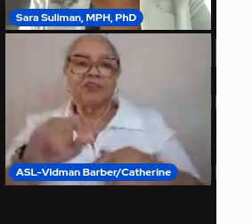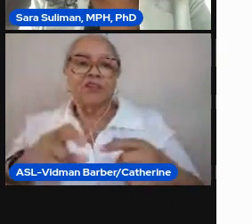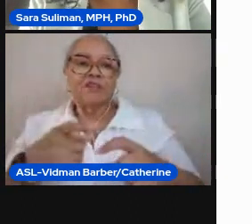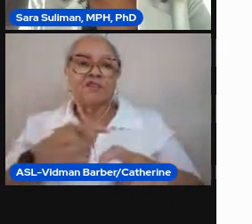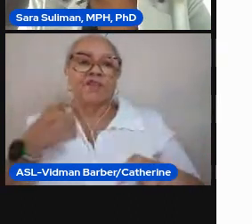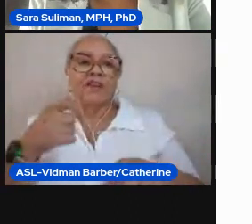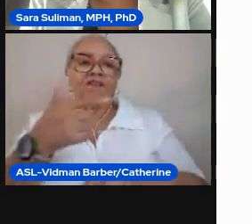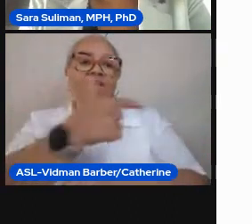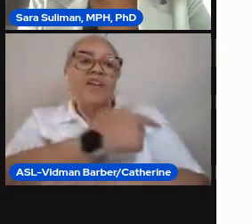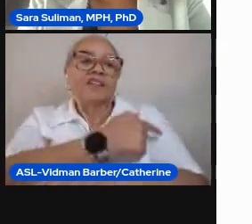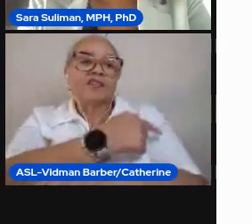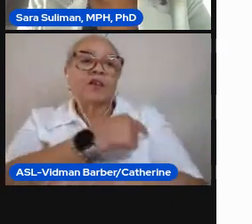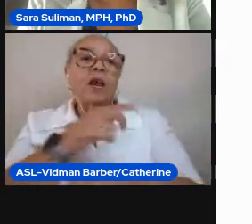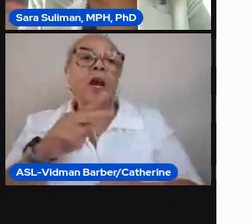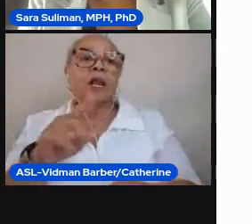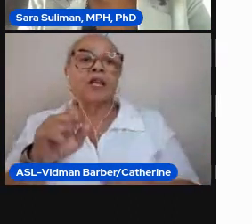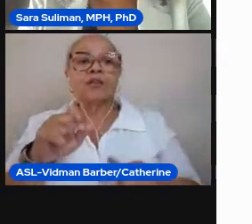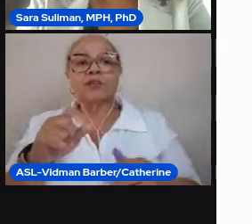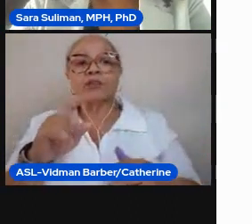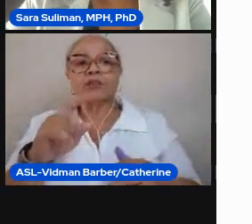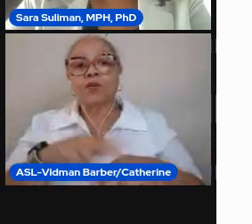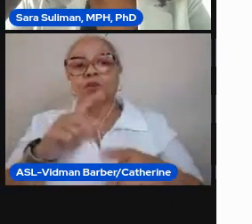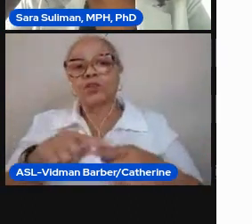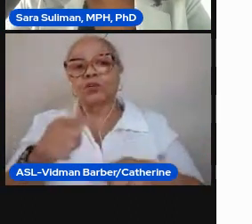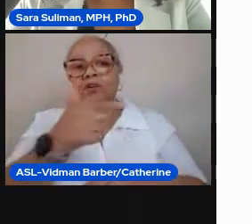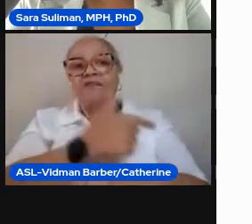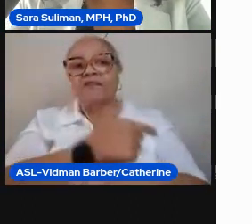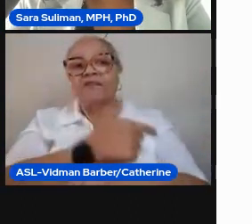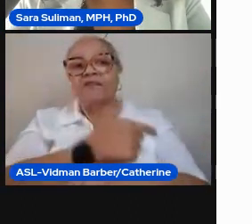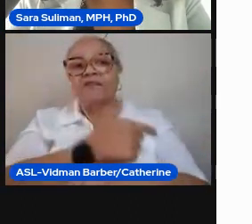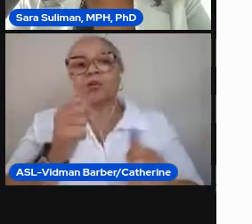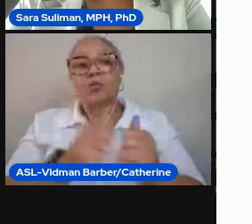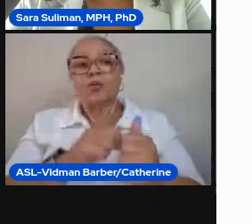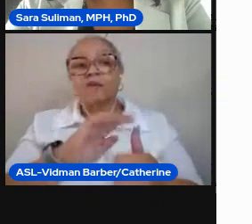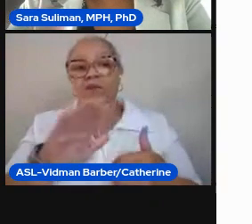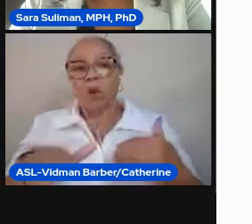vaccination, unless of course you are vaccinated with whole